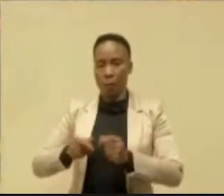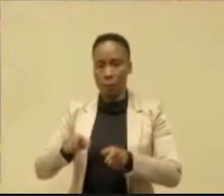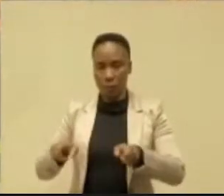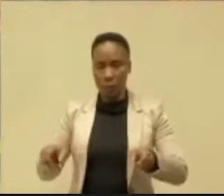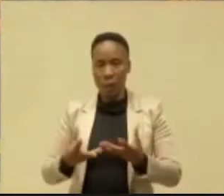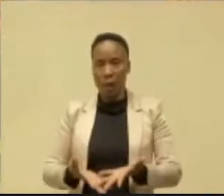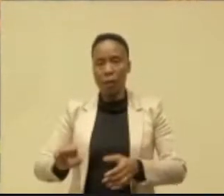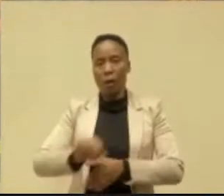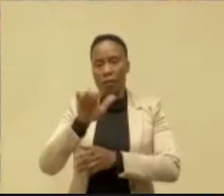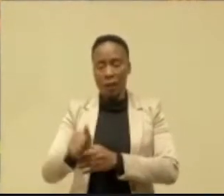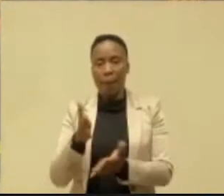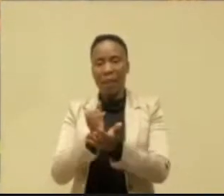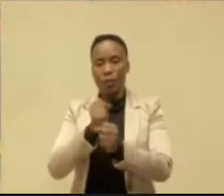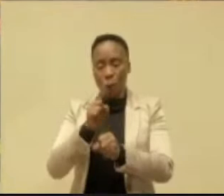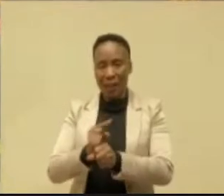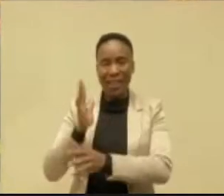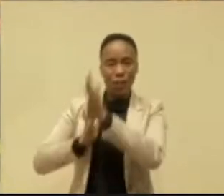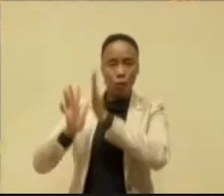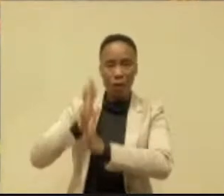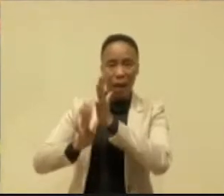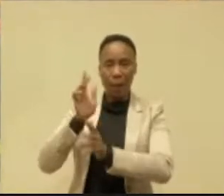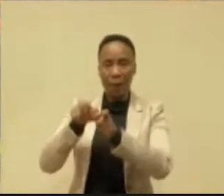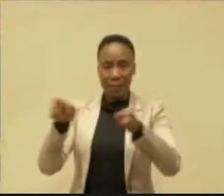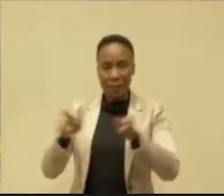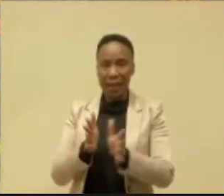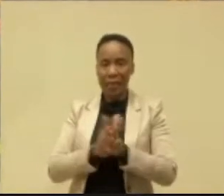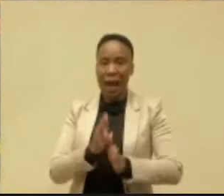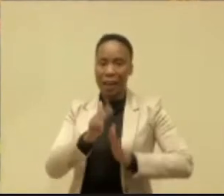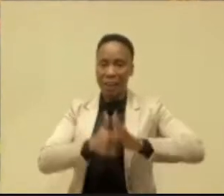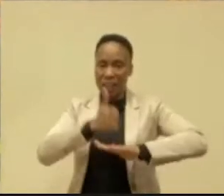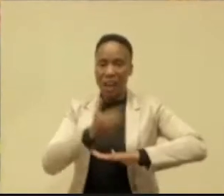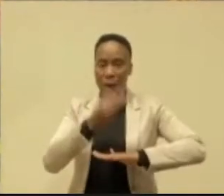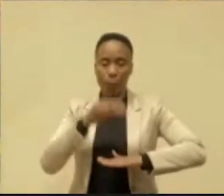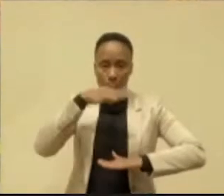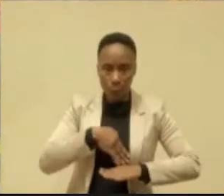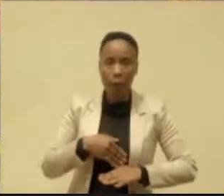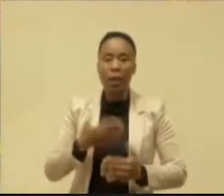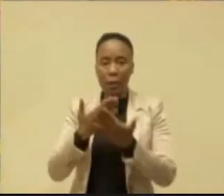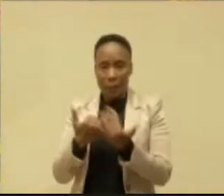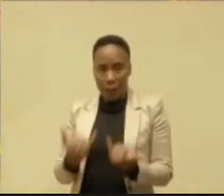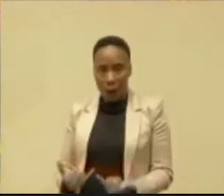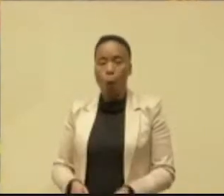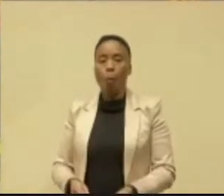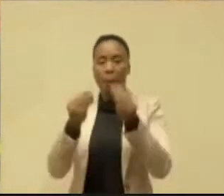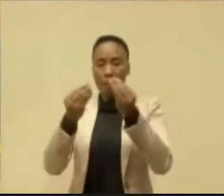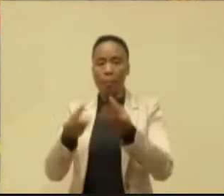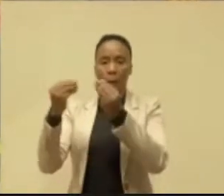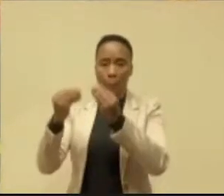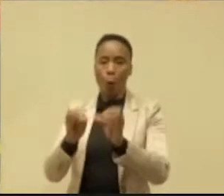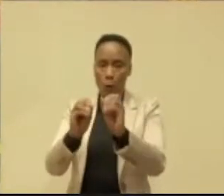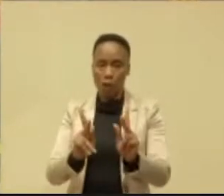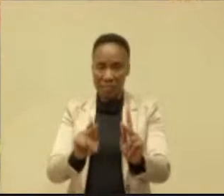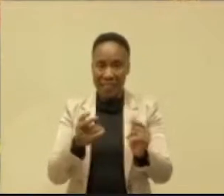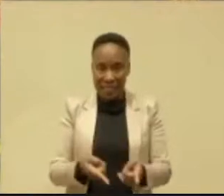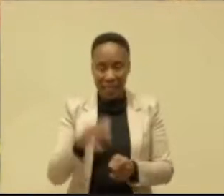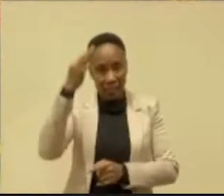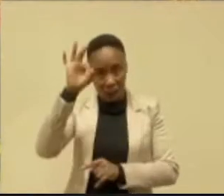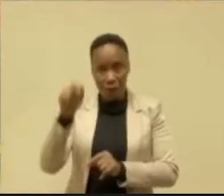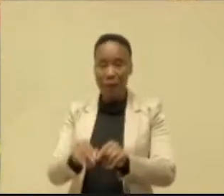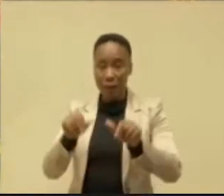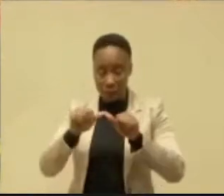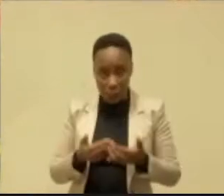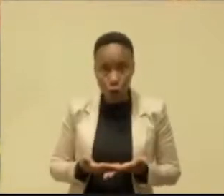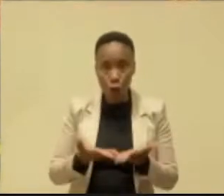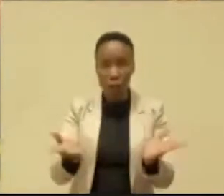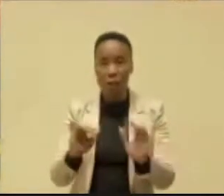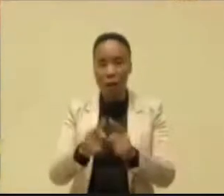to ensure that historically disadvantaged south africans can take advantage of the opportunities government introduced the black industrial